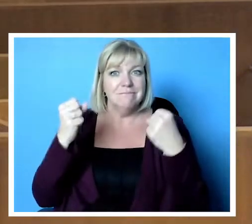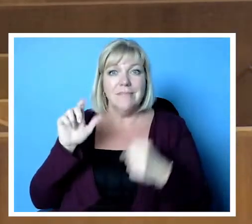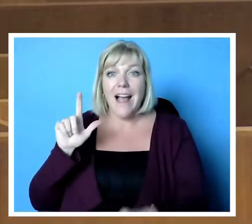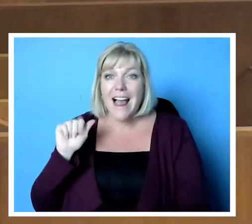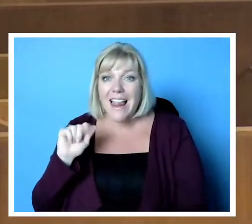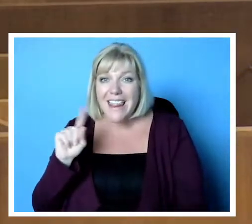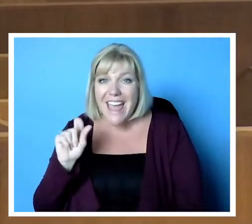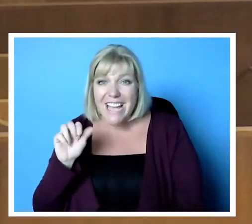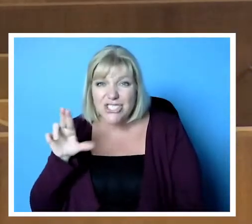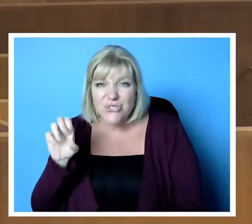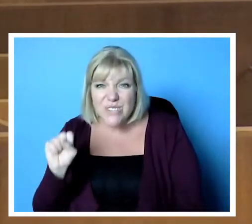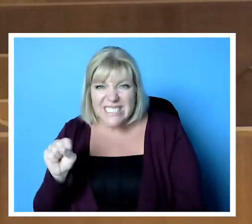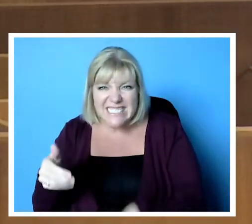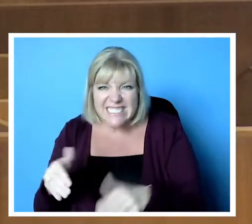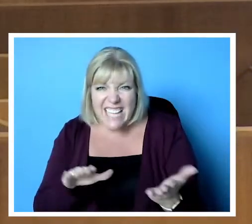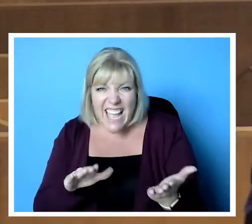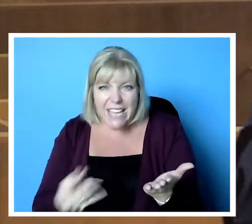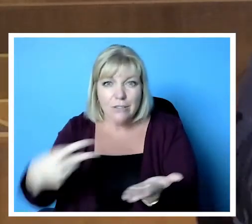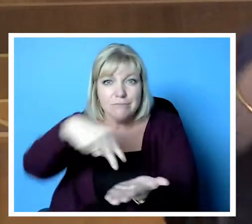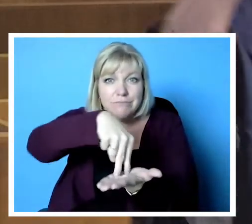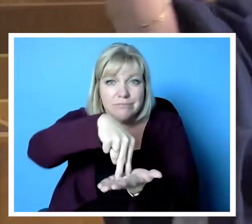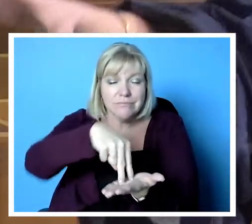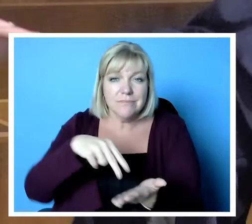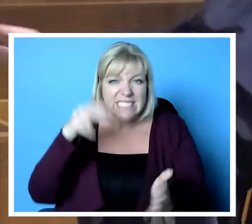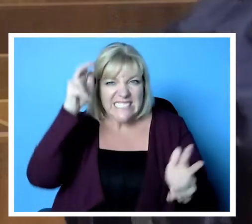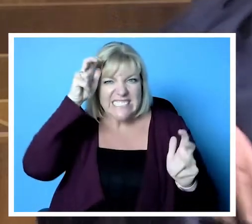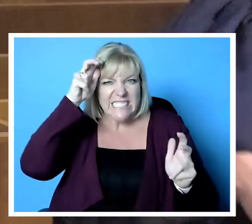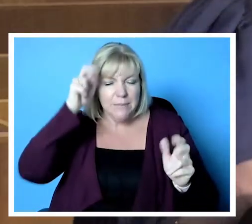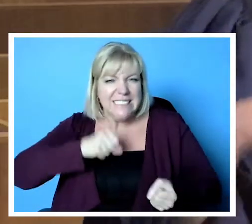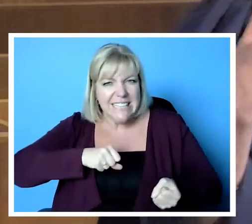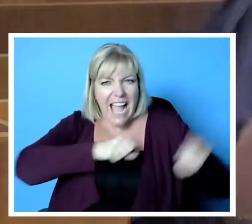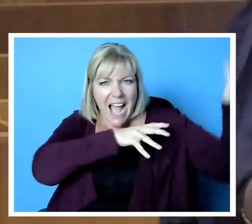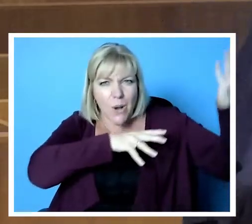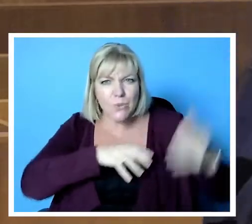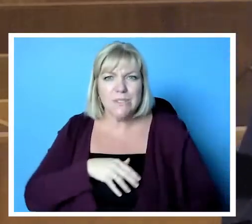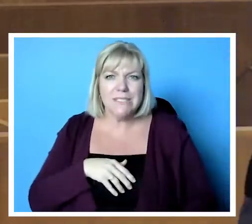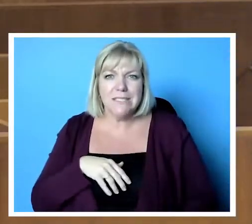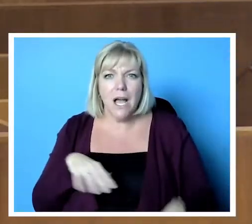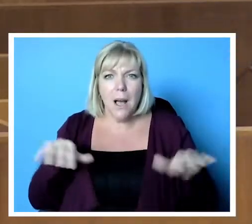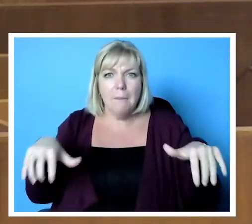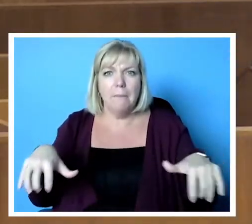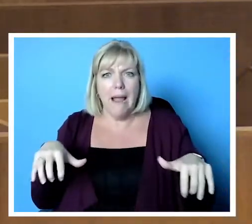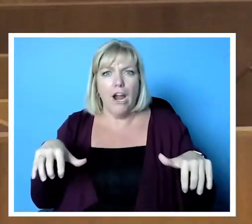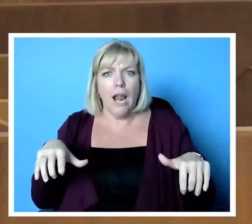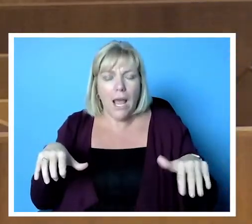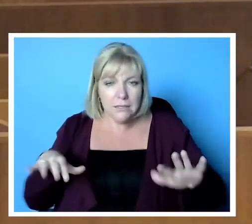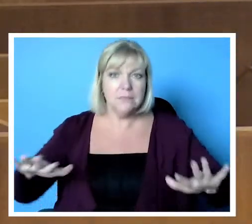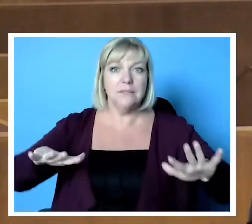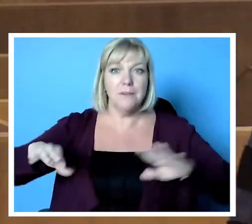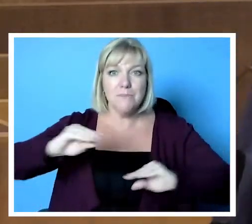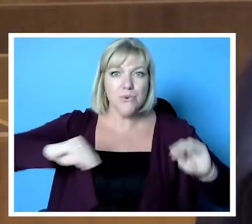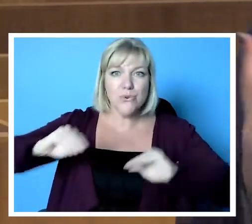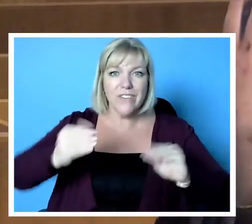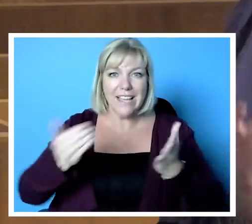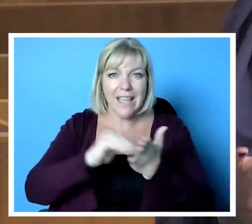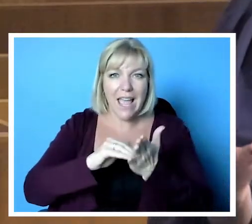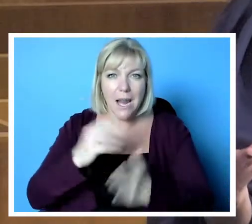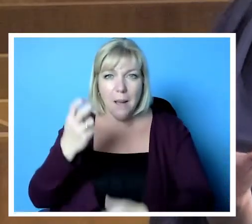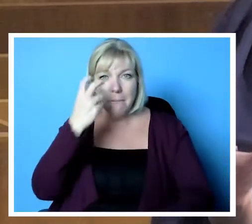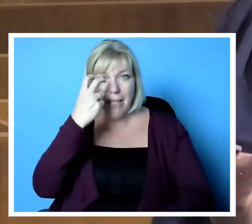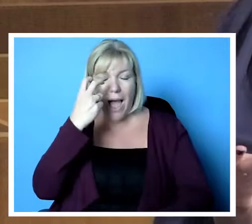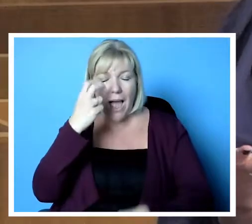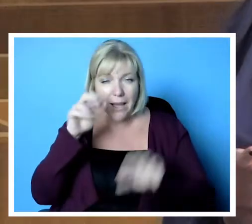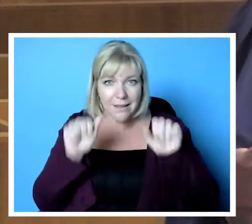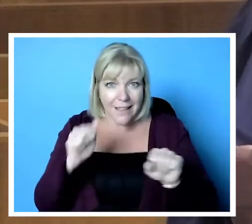Lazarus rises from the dead. The demons are cast out. The paralyzed can move again. The blind are given new